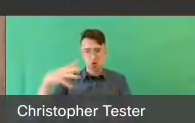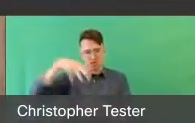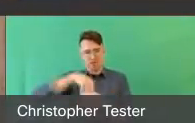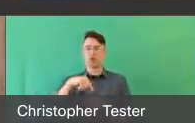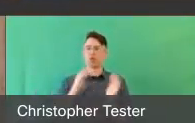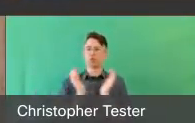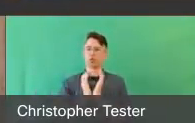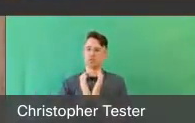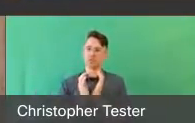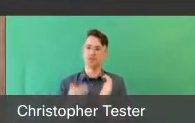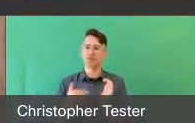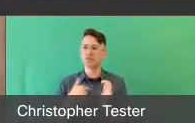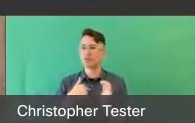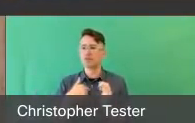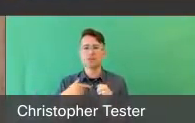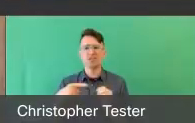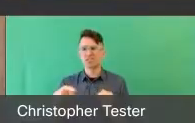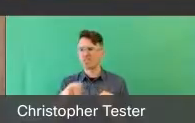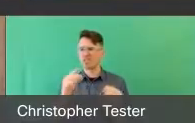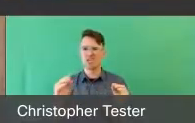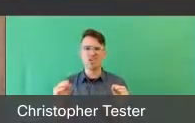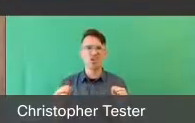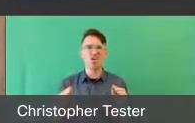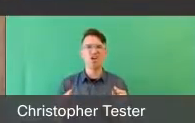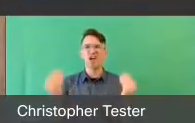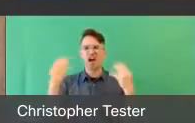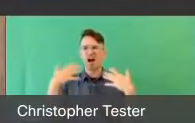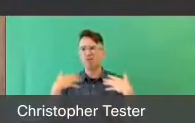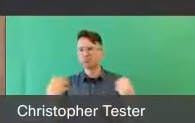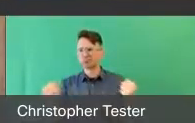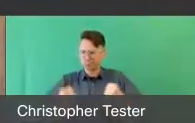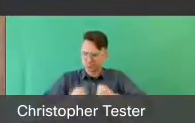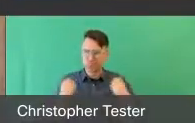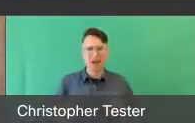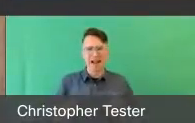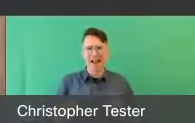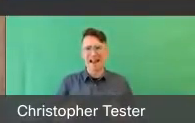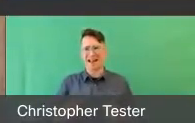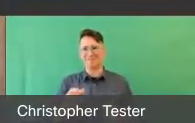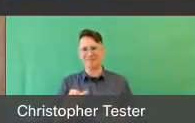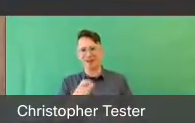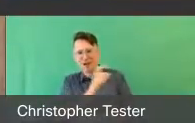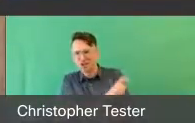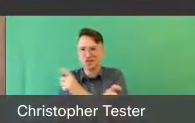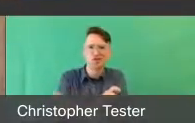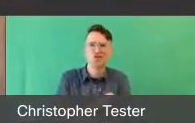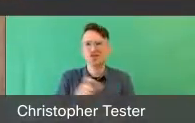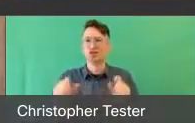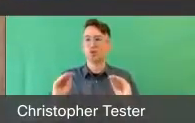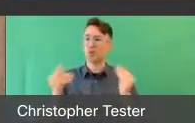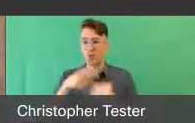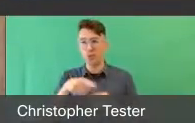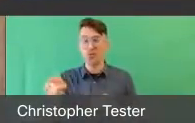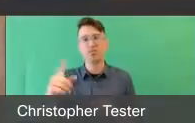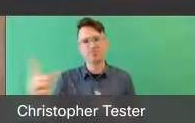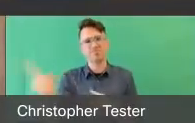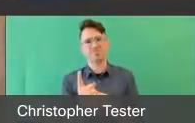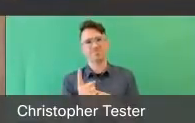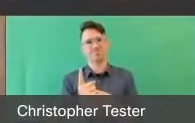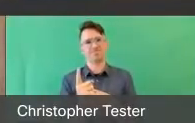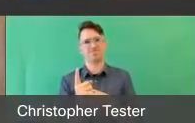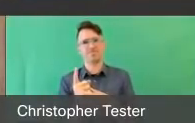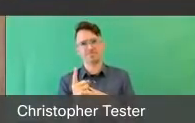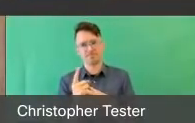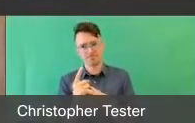are. We will also make sure that we are talking about good policies and good services in every country.